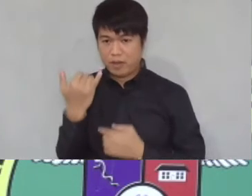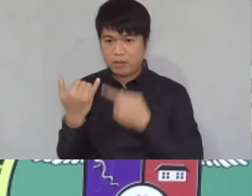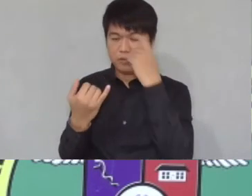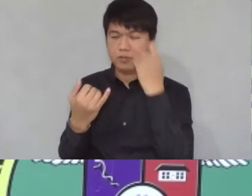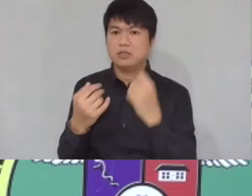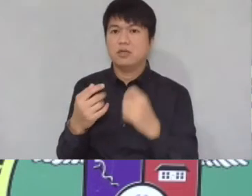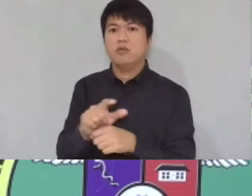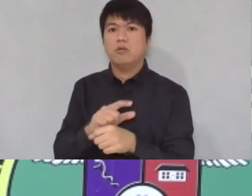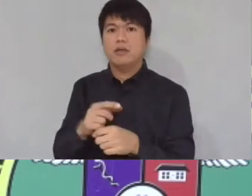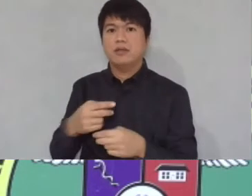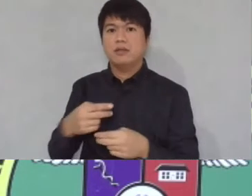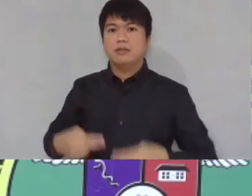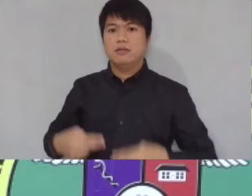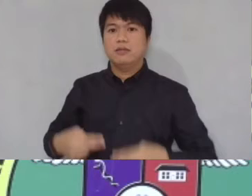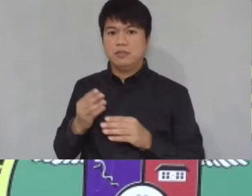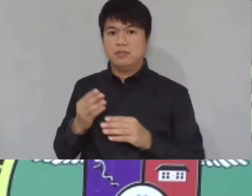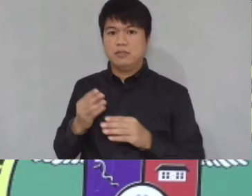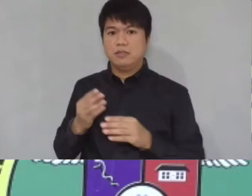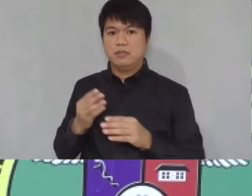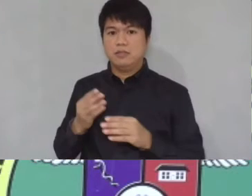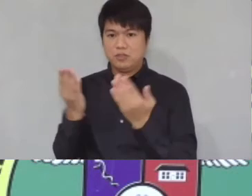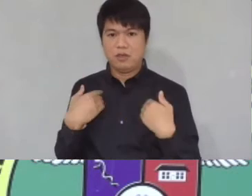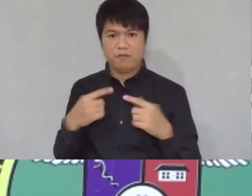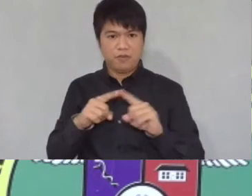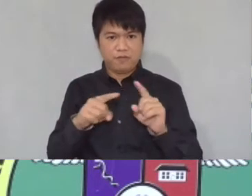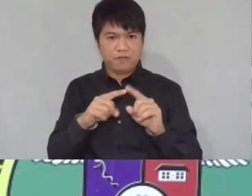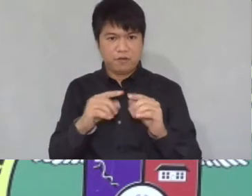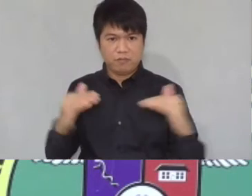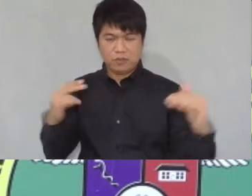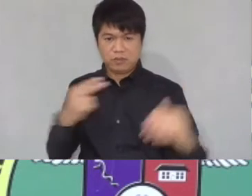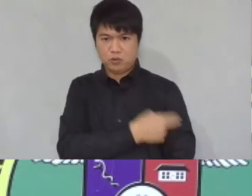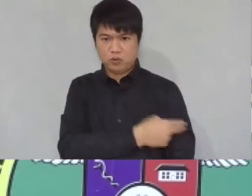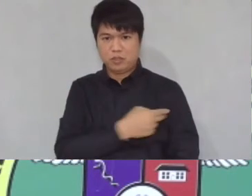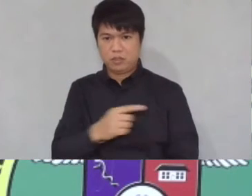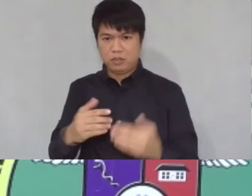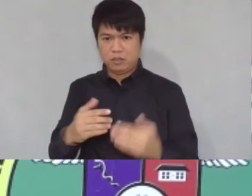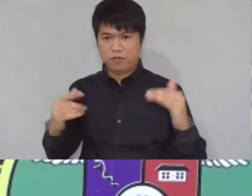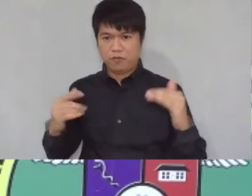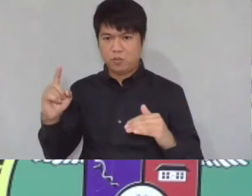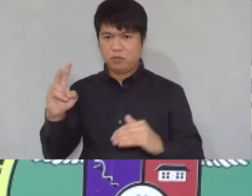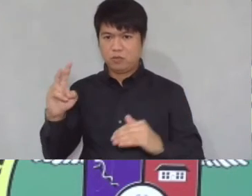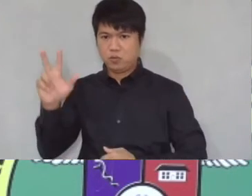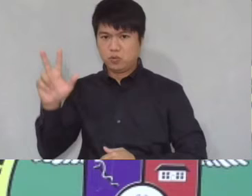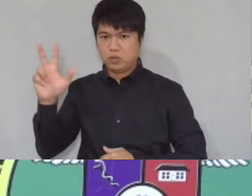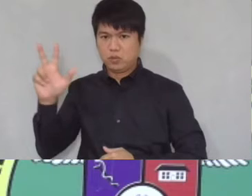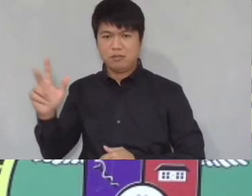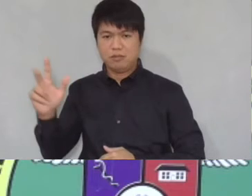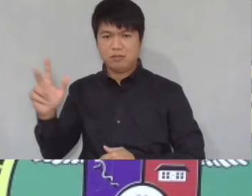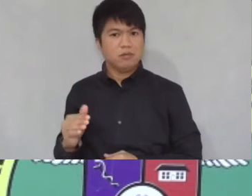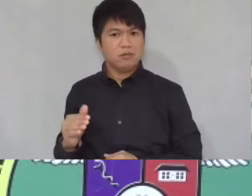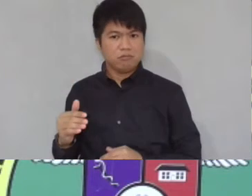system, there will be different levels of hospitals, level 1, may level 2, may level 3, and may apex. Ngayon, of